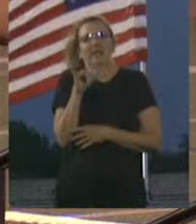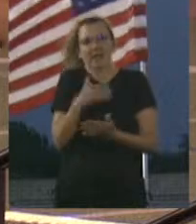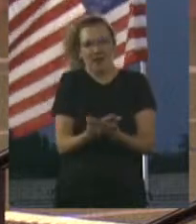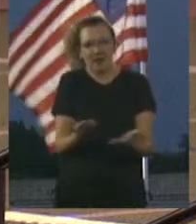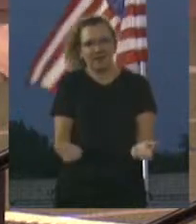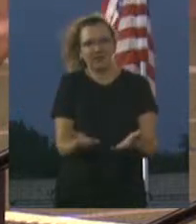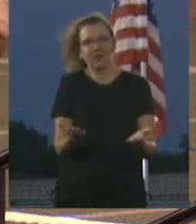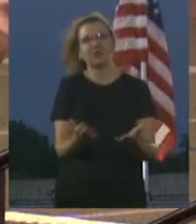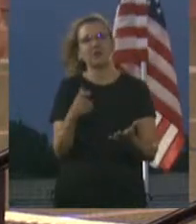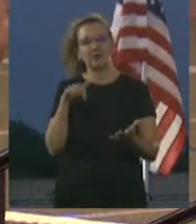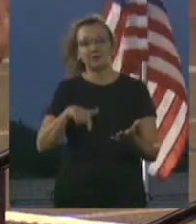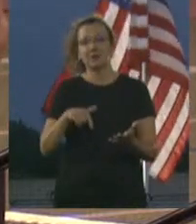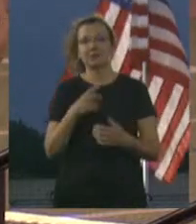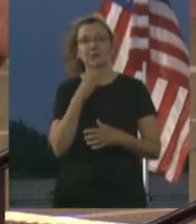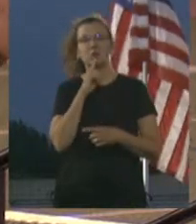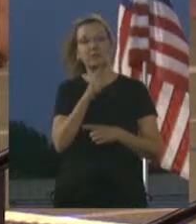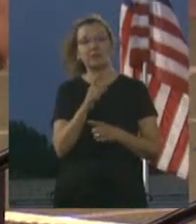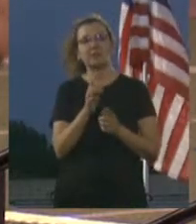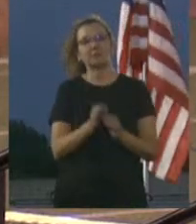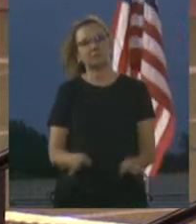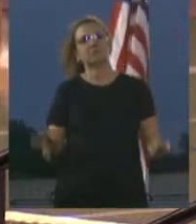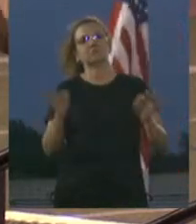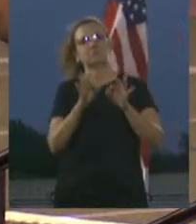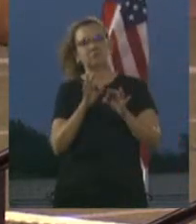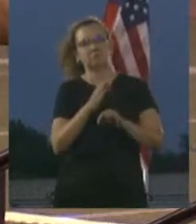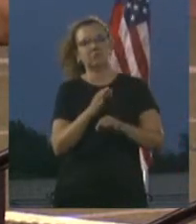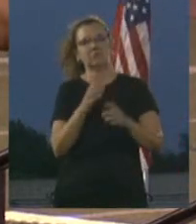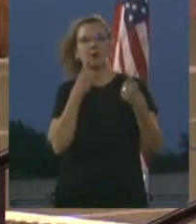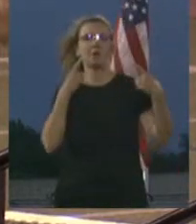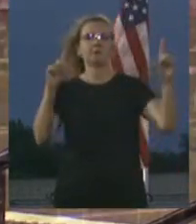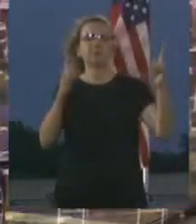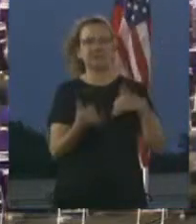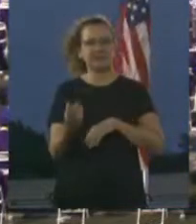truly an accomplishment worth celebrating.